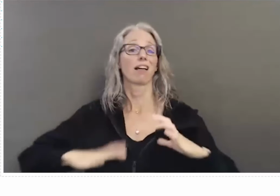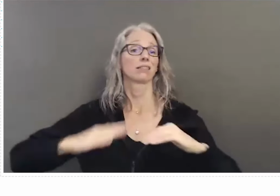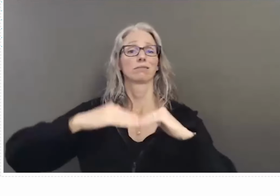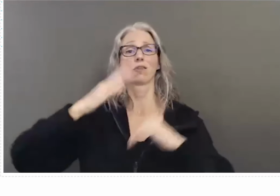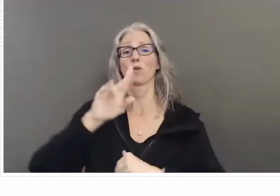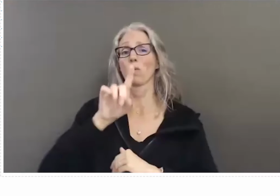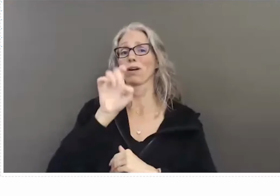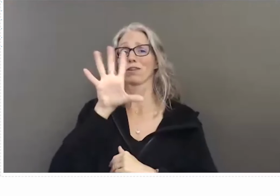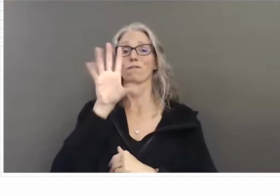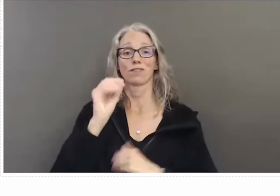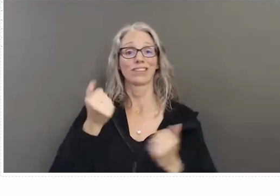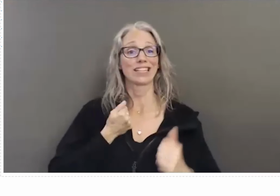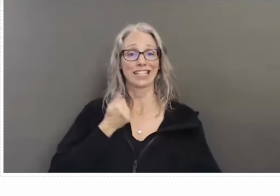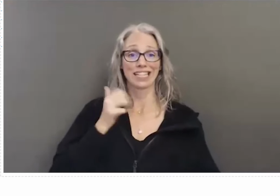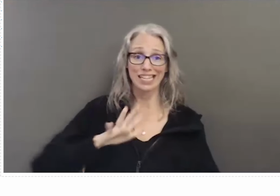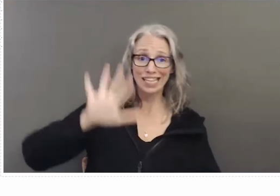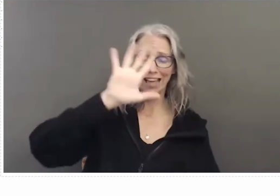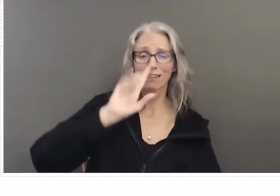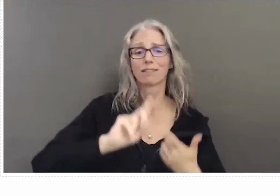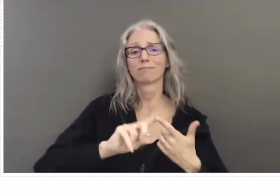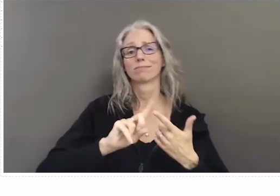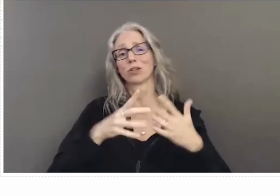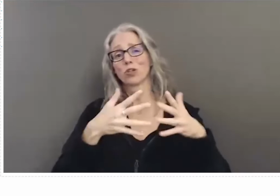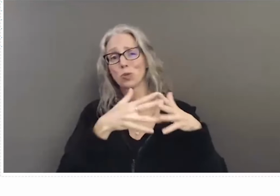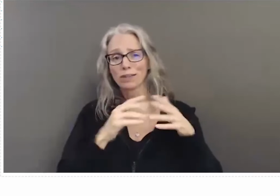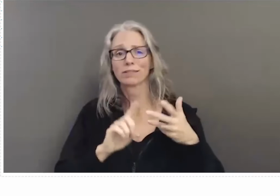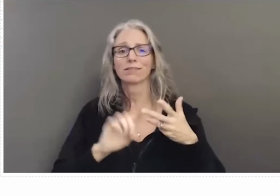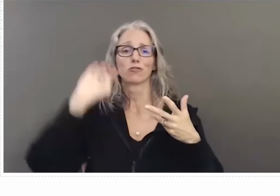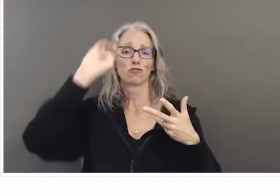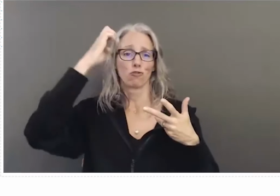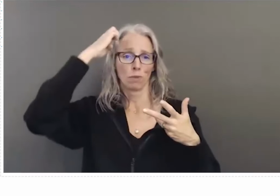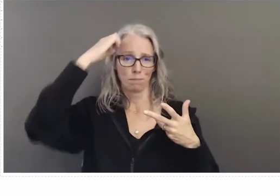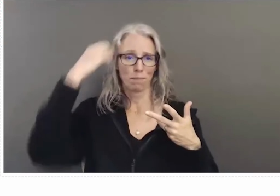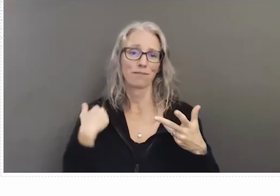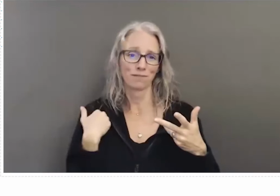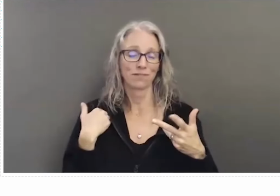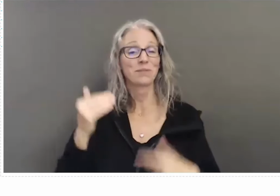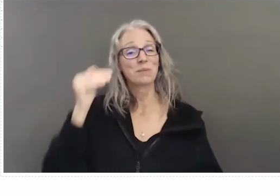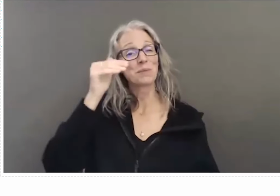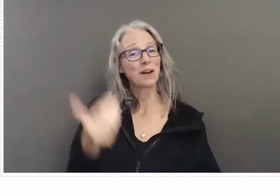Canada, United States, and Europe. Welcome, Jay.